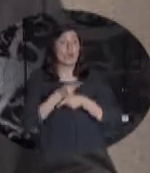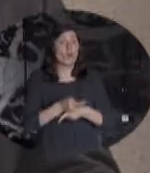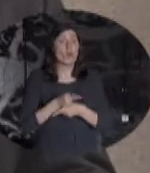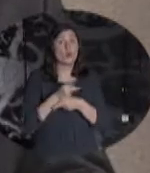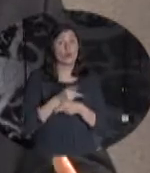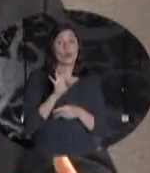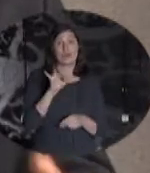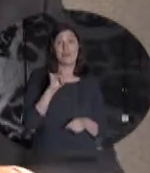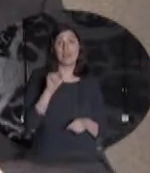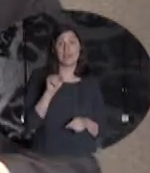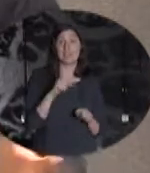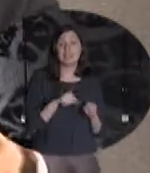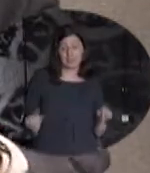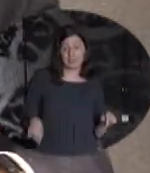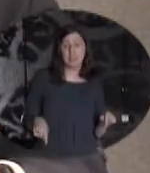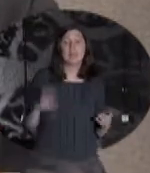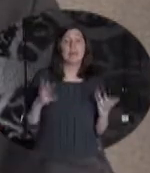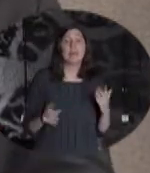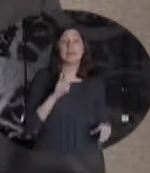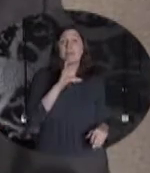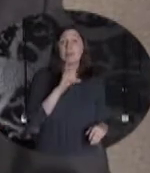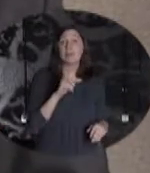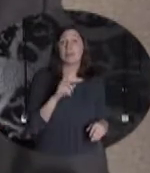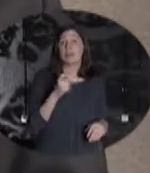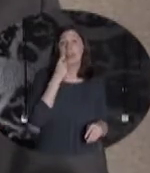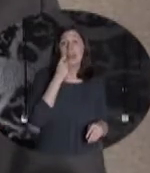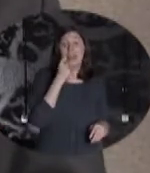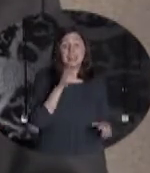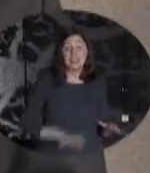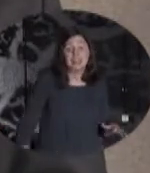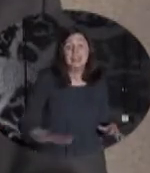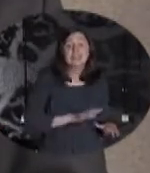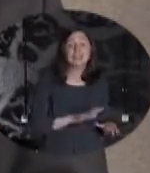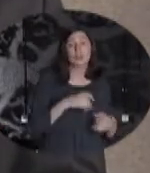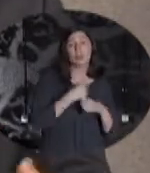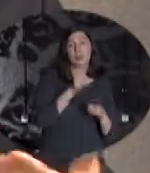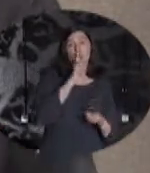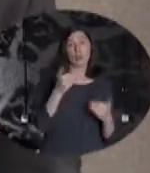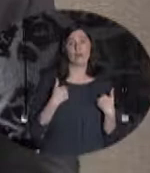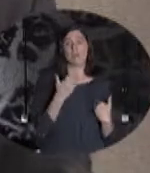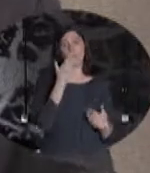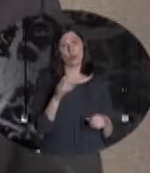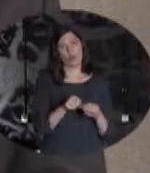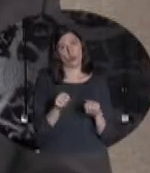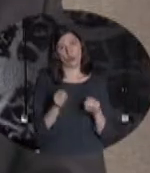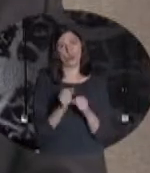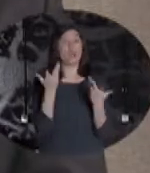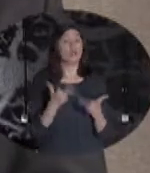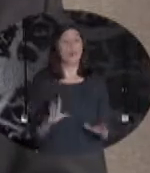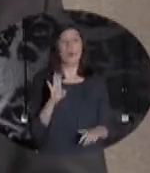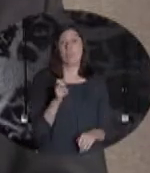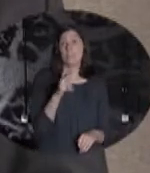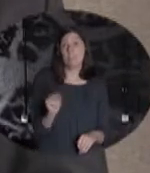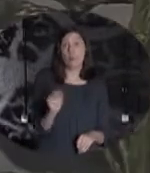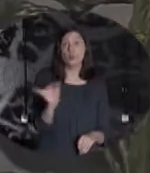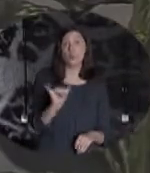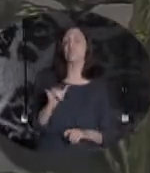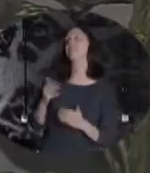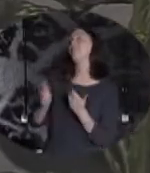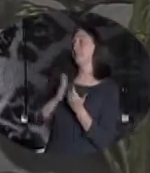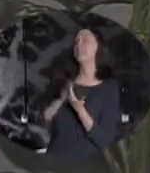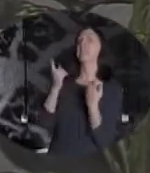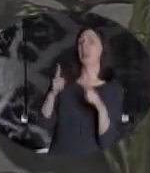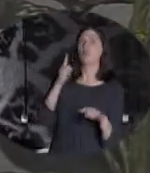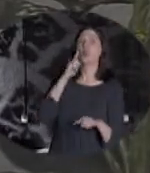pools, there's glass, around, and there's things like that. Always make sure you're wearing good shoes, and you don't want to burn your feet as well. Yeah, which can easily happen on